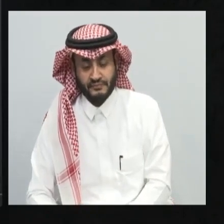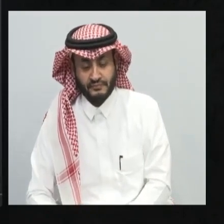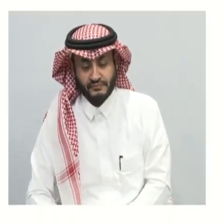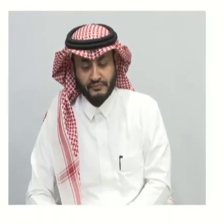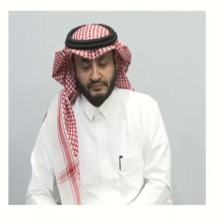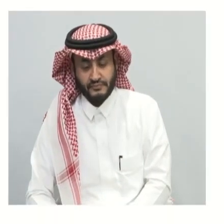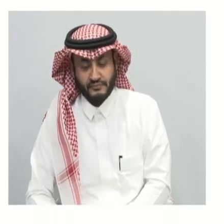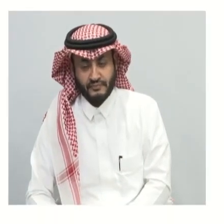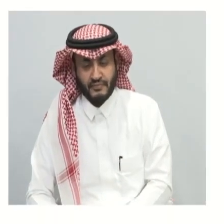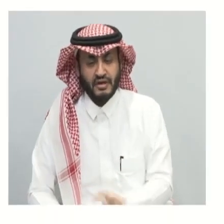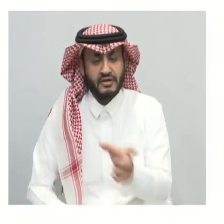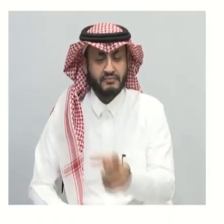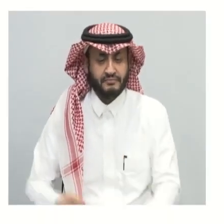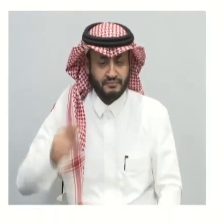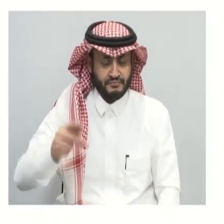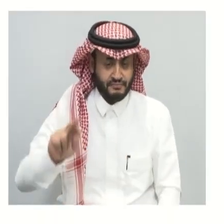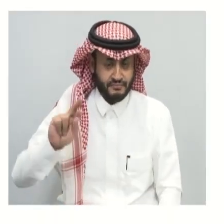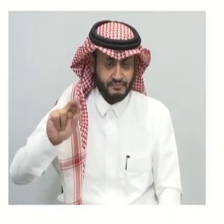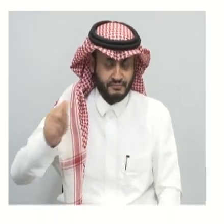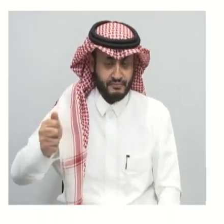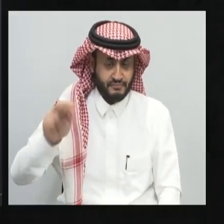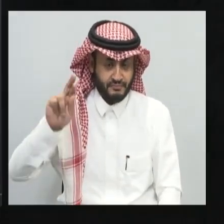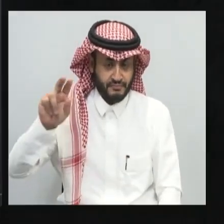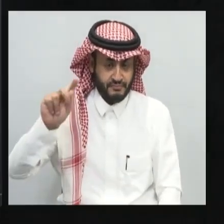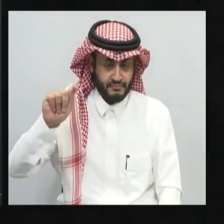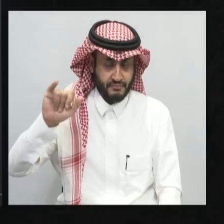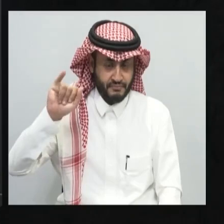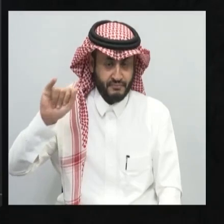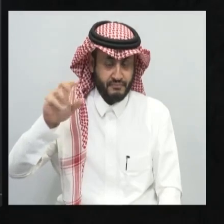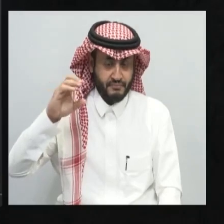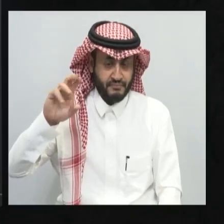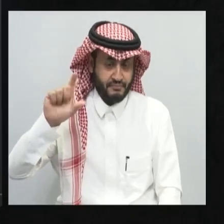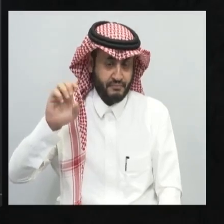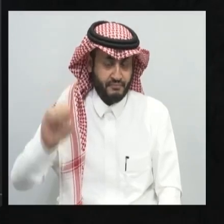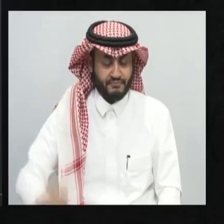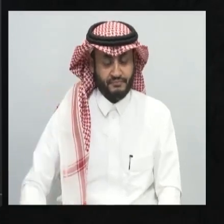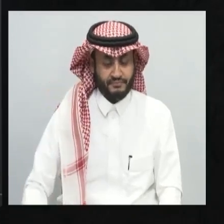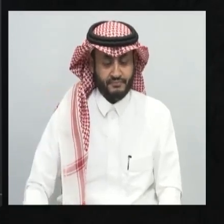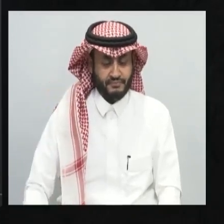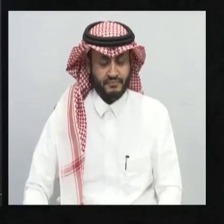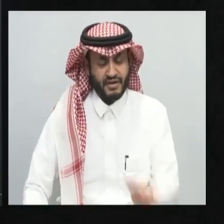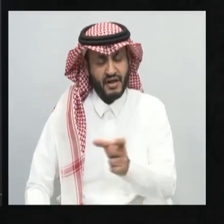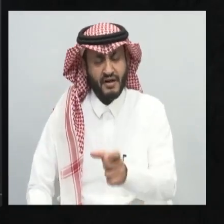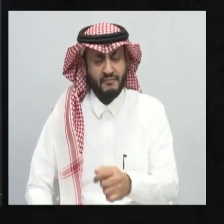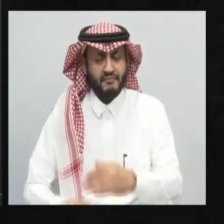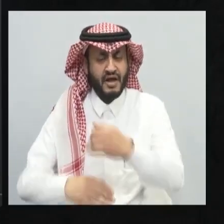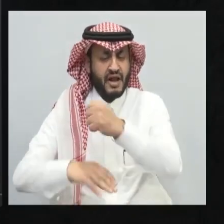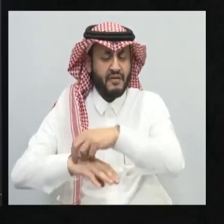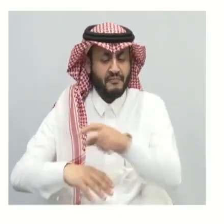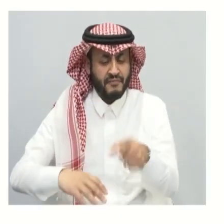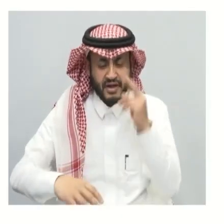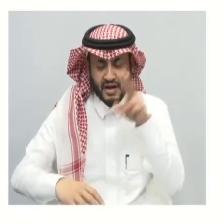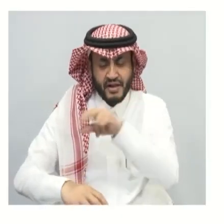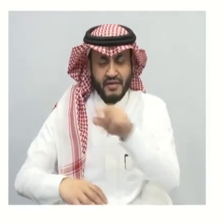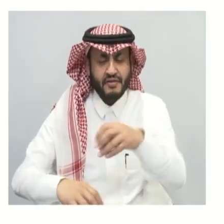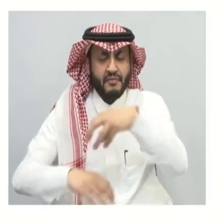call it the particle. What is a particle? It is one of two. Whether it is a preposition, like here, we're